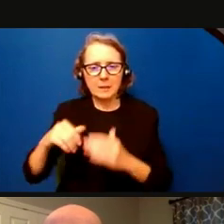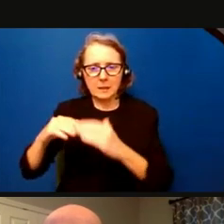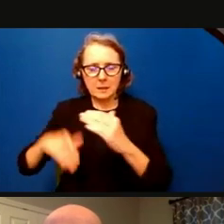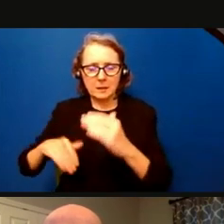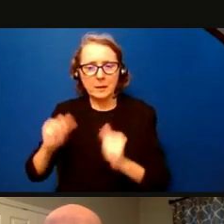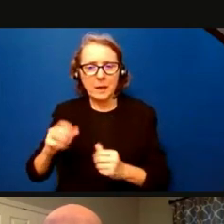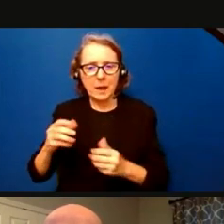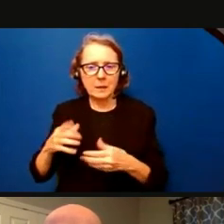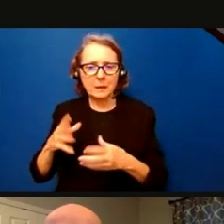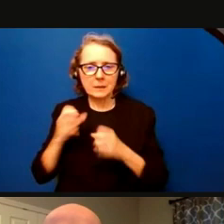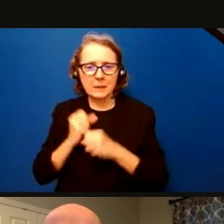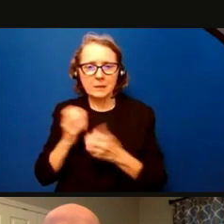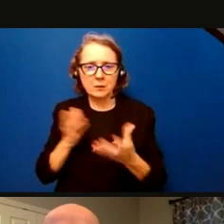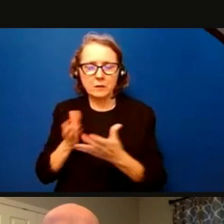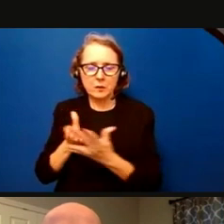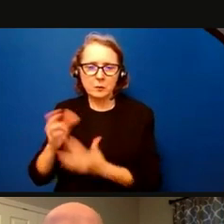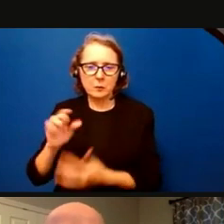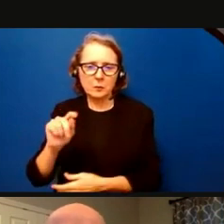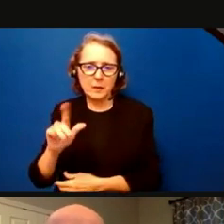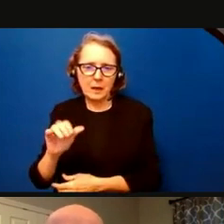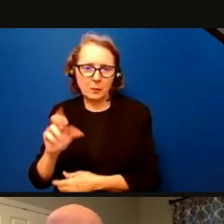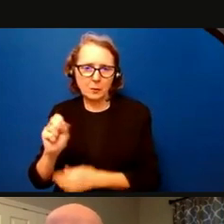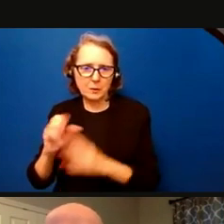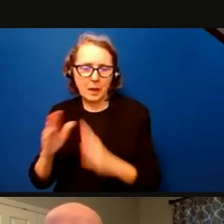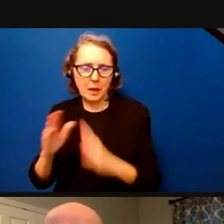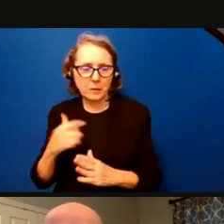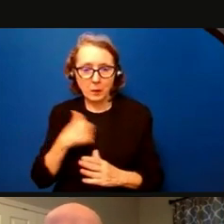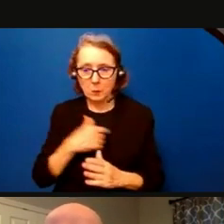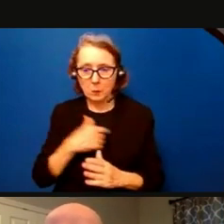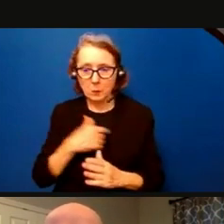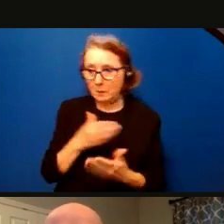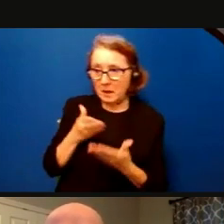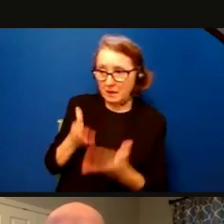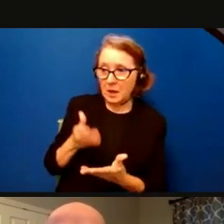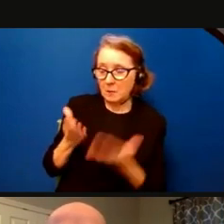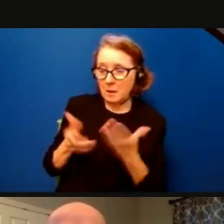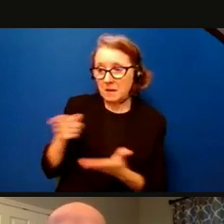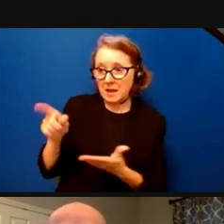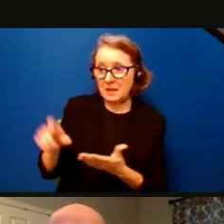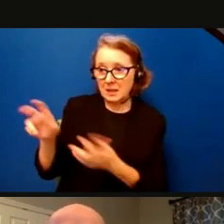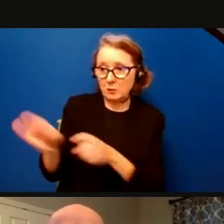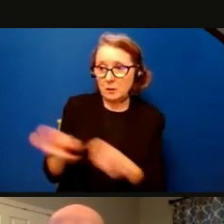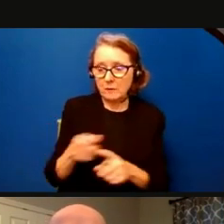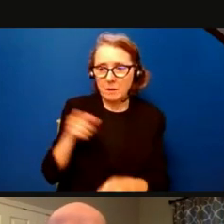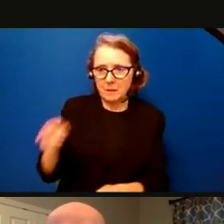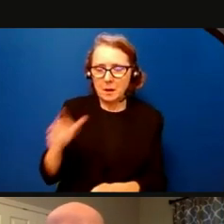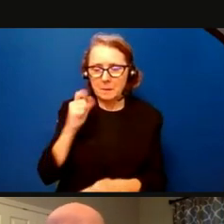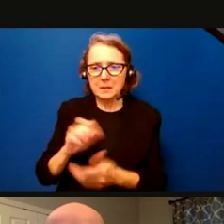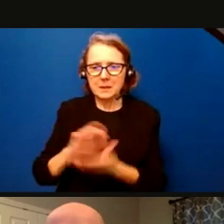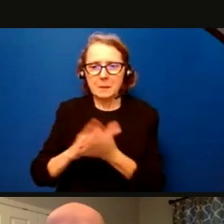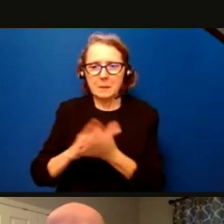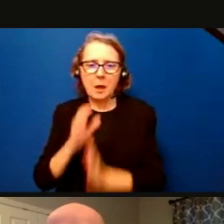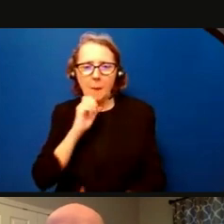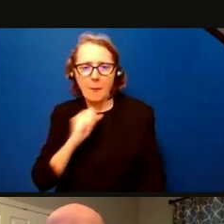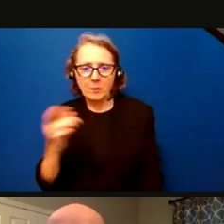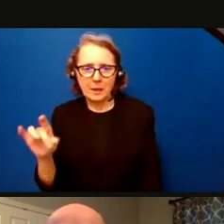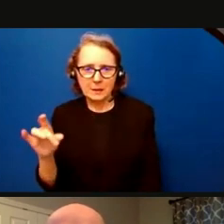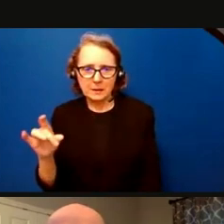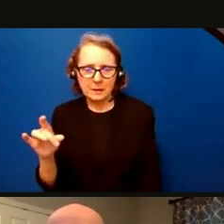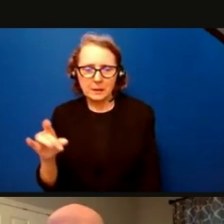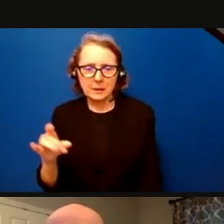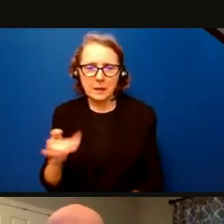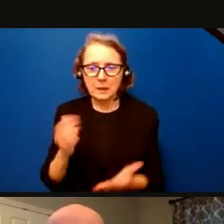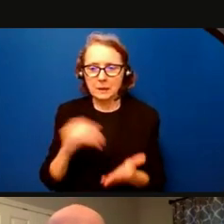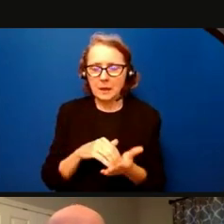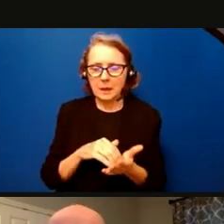Taylor's House, but we're gonna be right there, even if they need a transition from Taylor's House because they're 18 years old. And